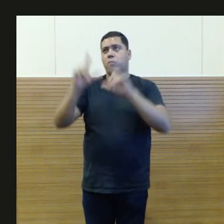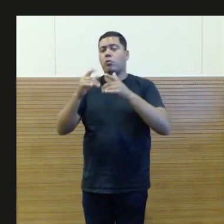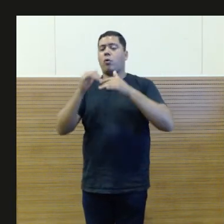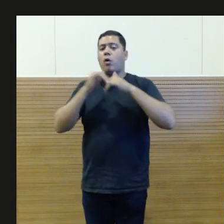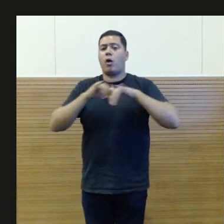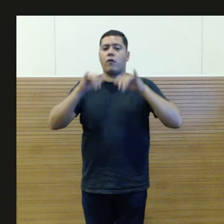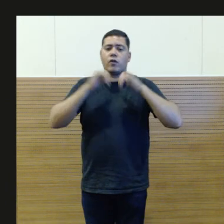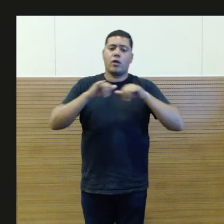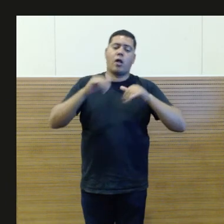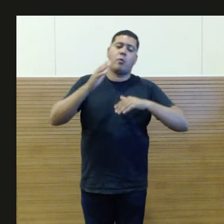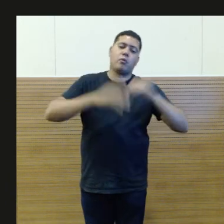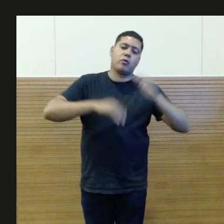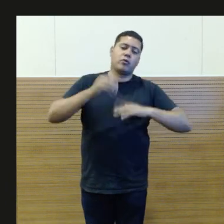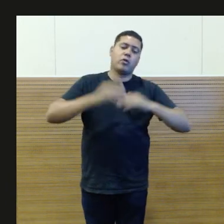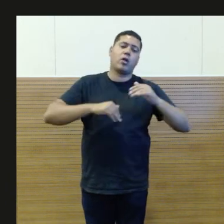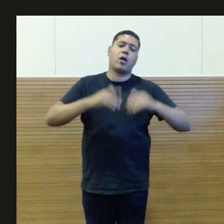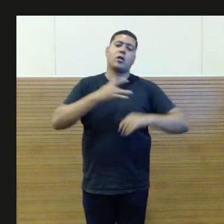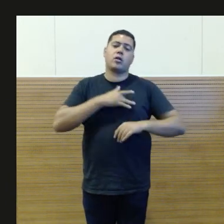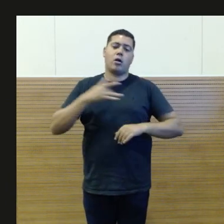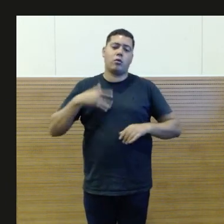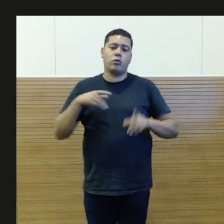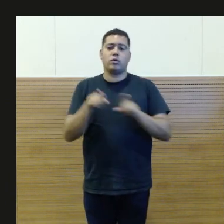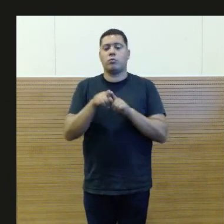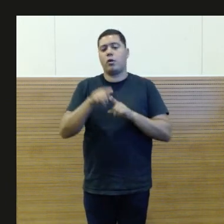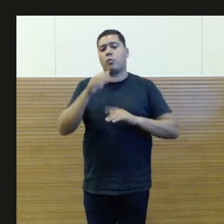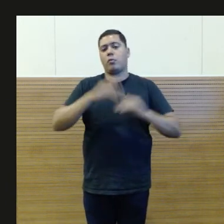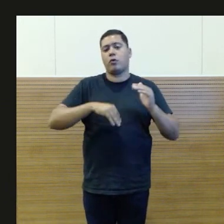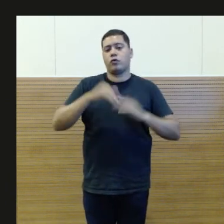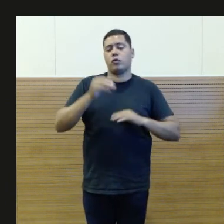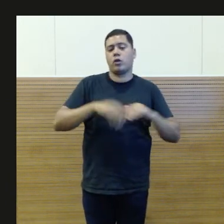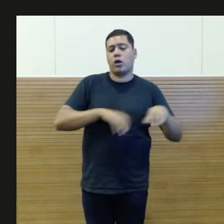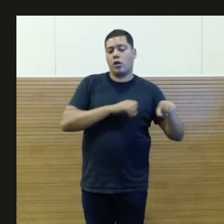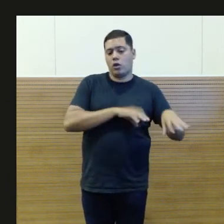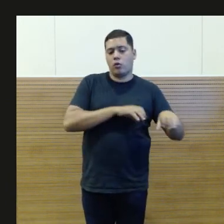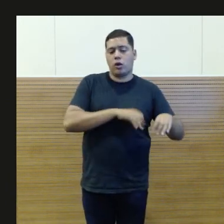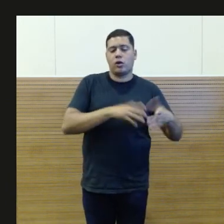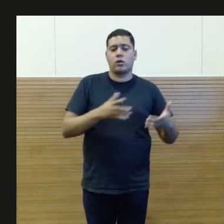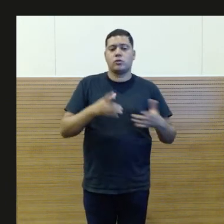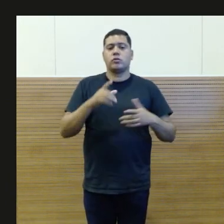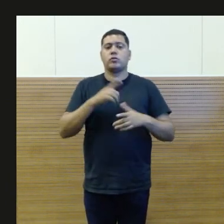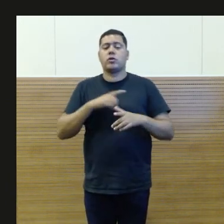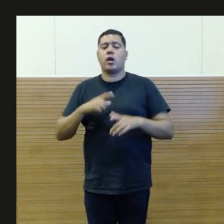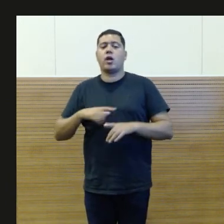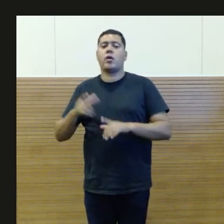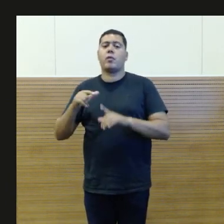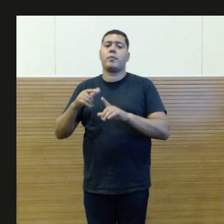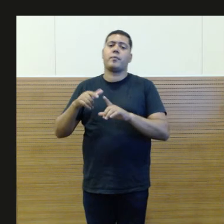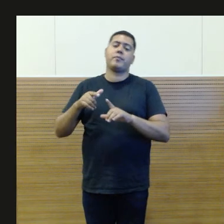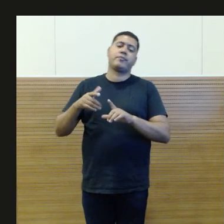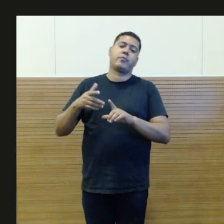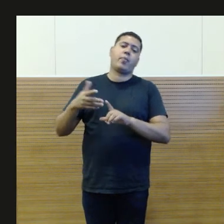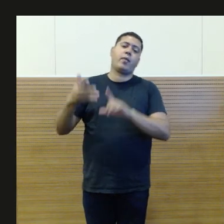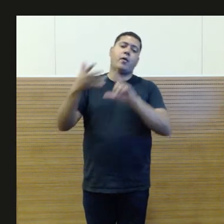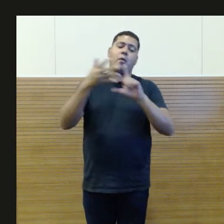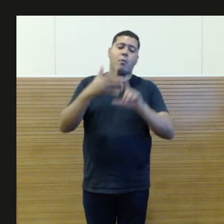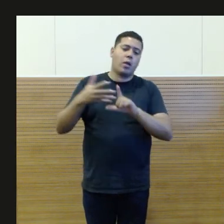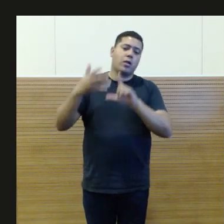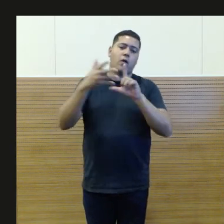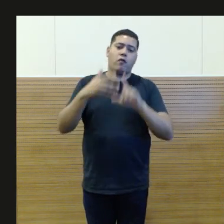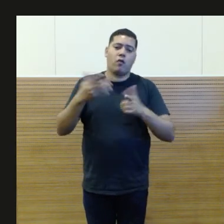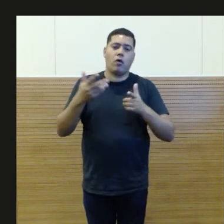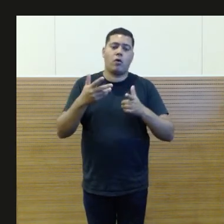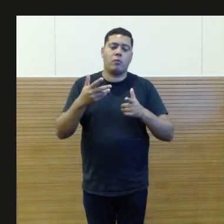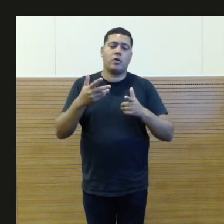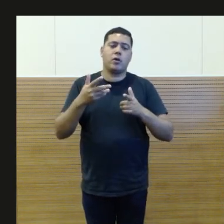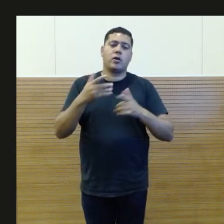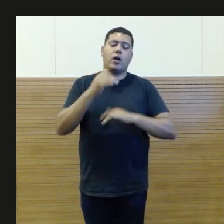foster healthier cities for the prevention of child obesity. They always have as a crucial action the implementation of